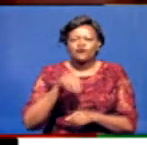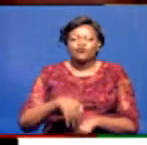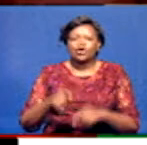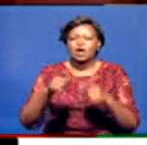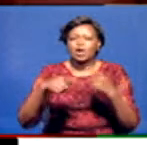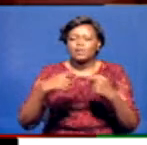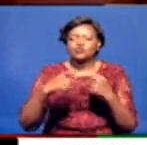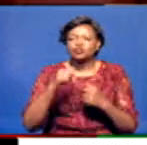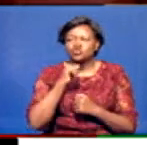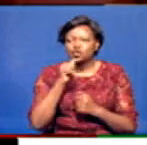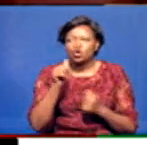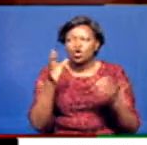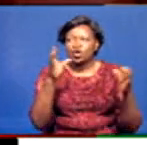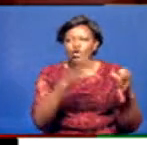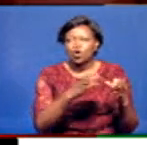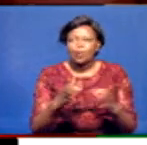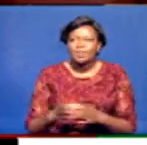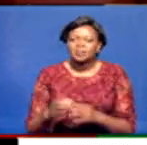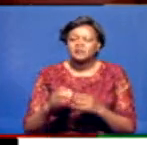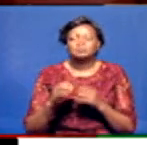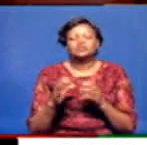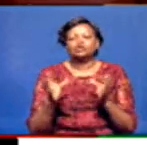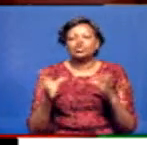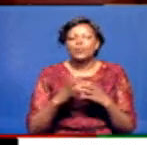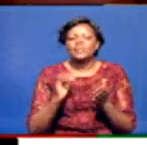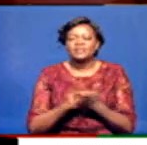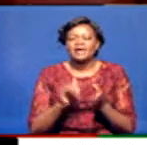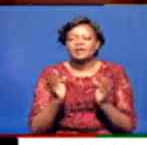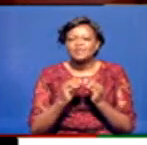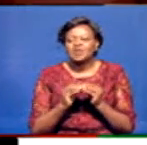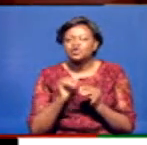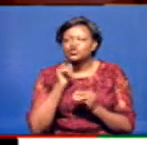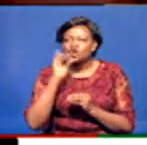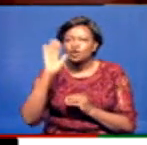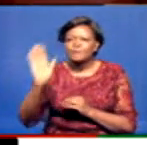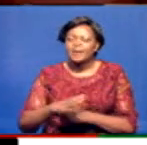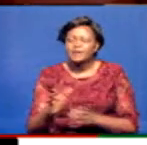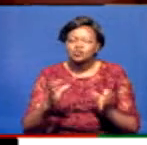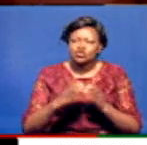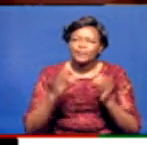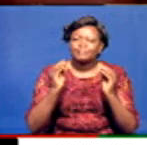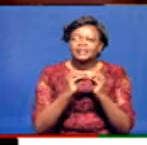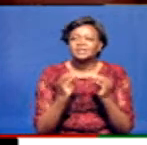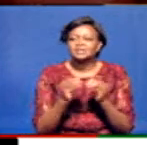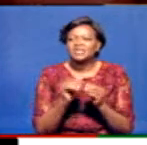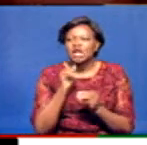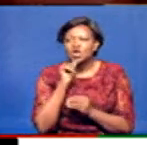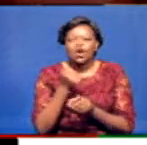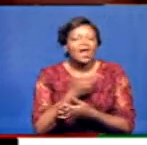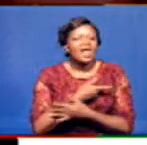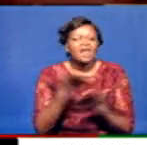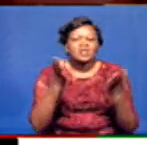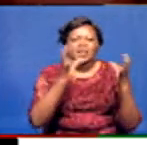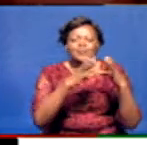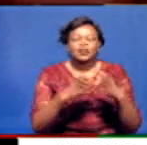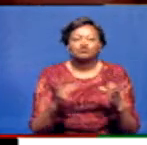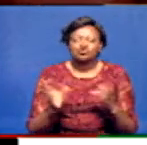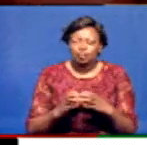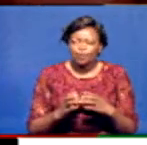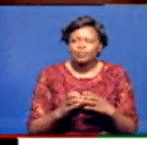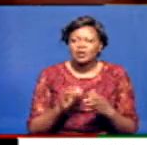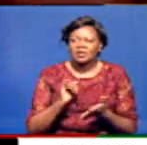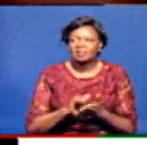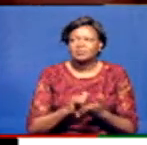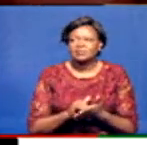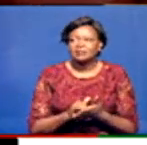no party caucus that sat anywhere, not a parliamentary group meeting. not any party organ, Honorable Speaker, that